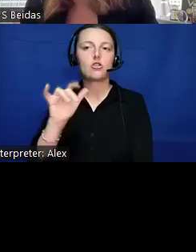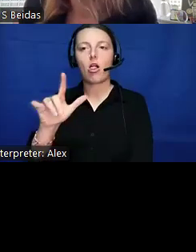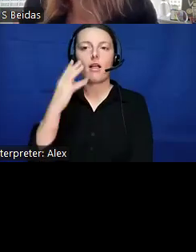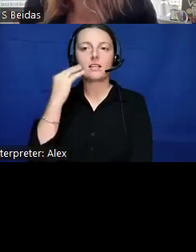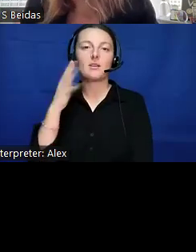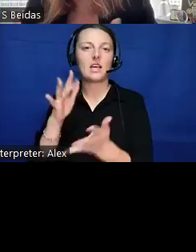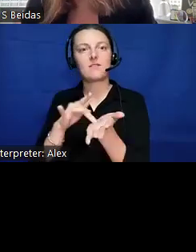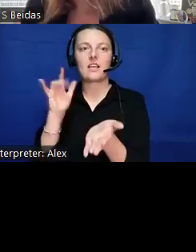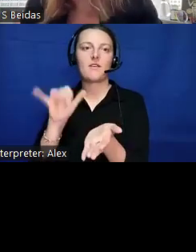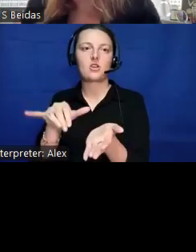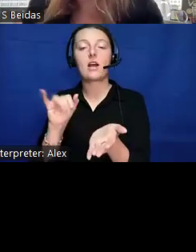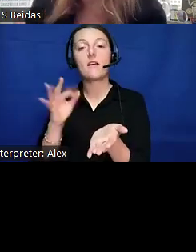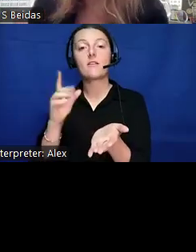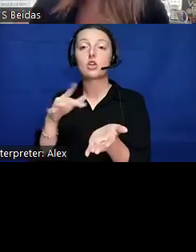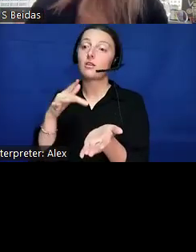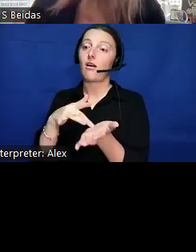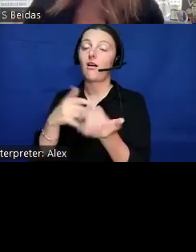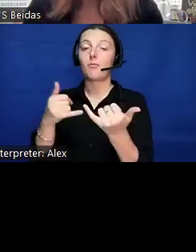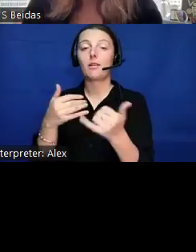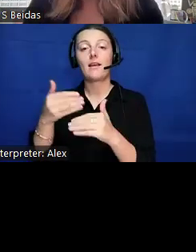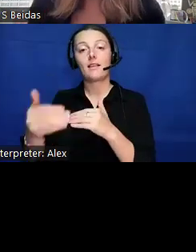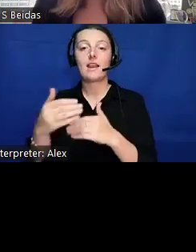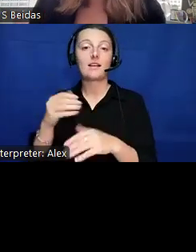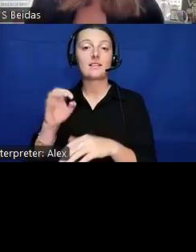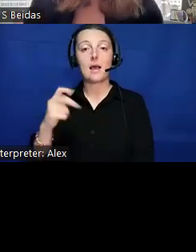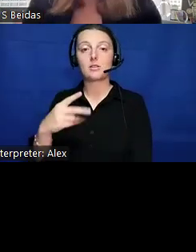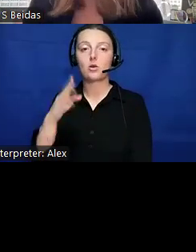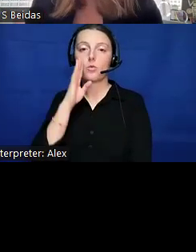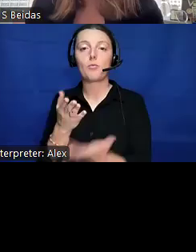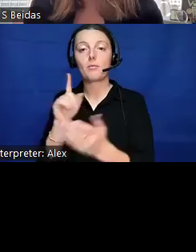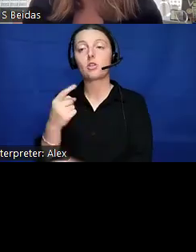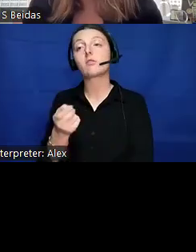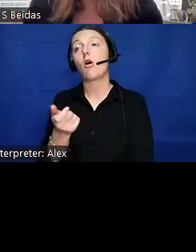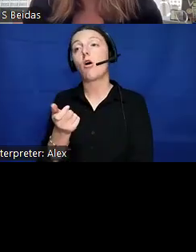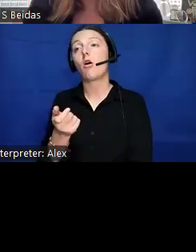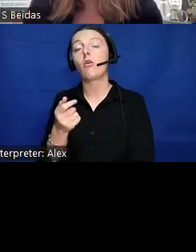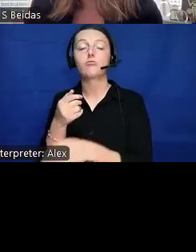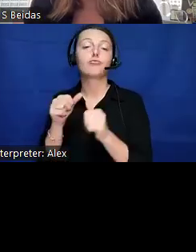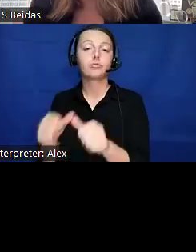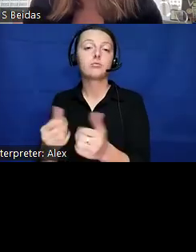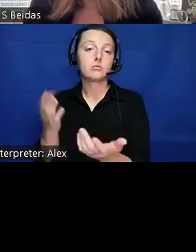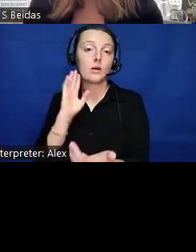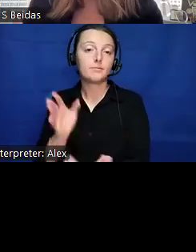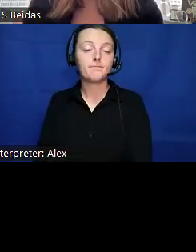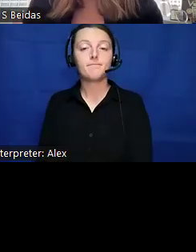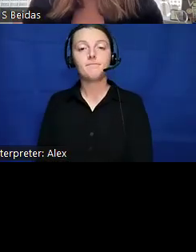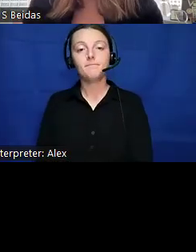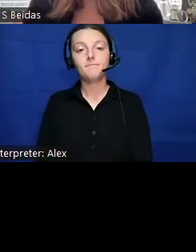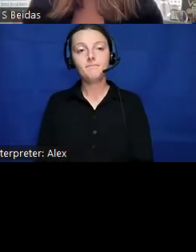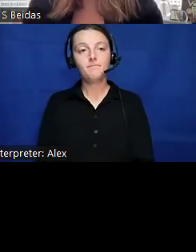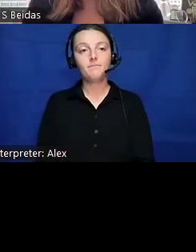experience is taking advantage of. If it just plays the next episode, you're likely to continue watching. So I was really